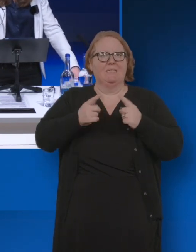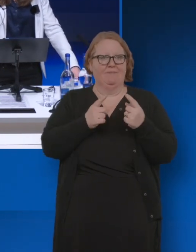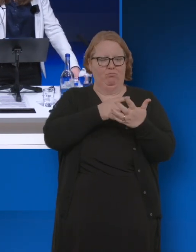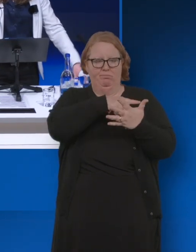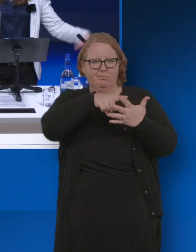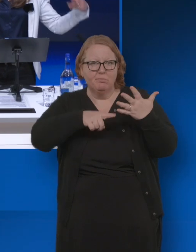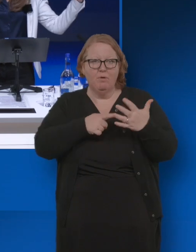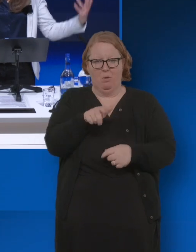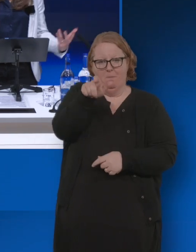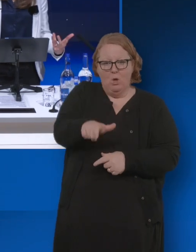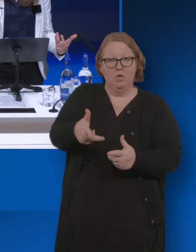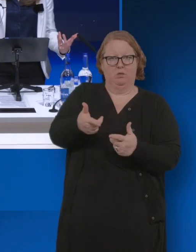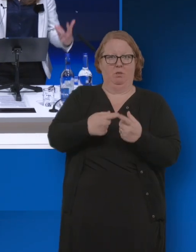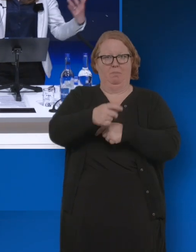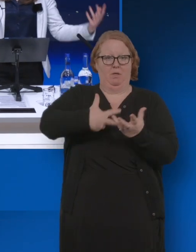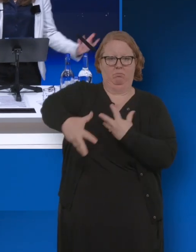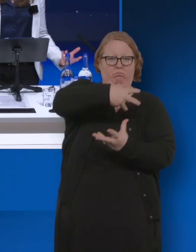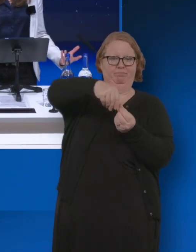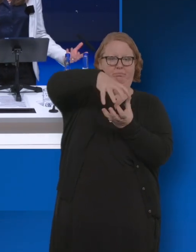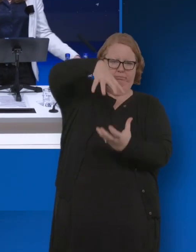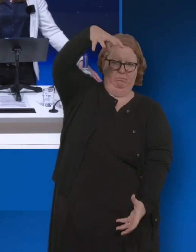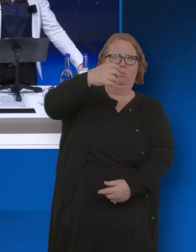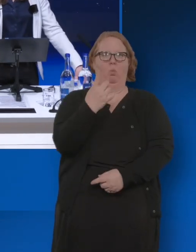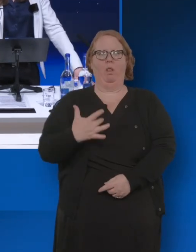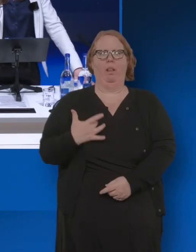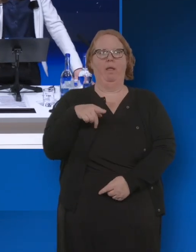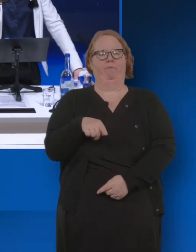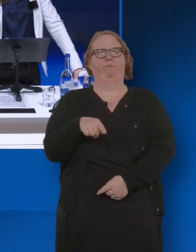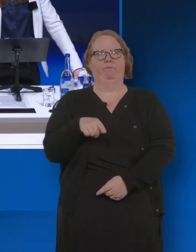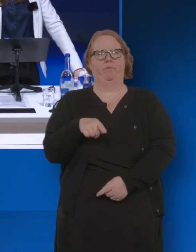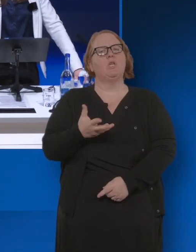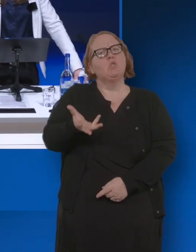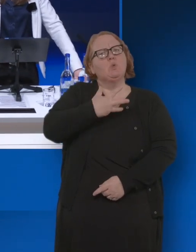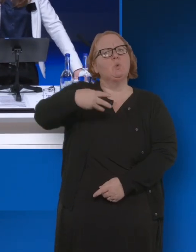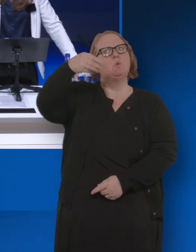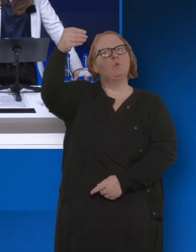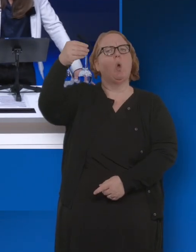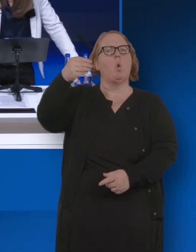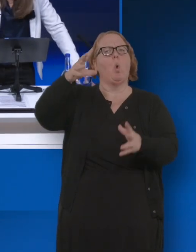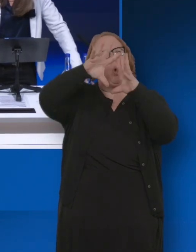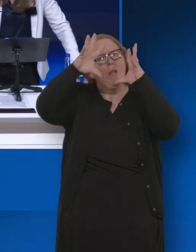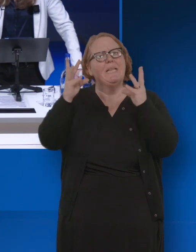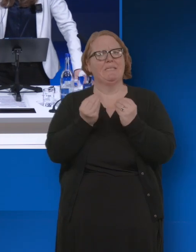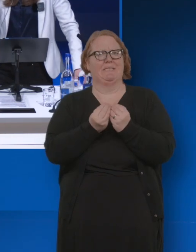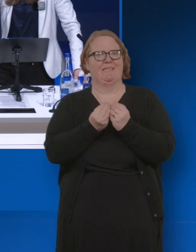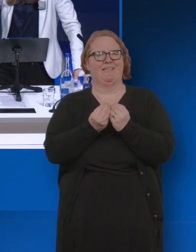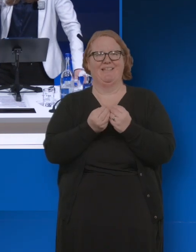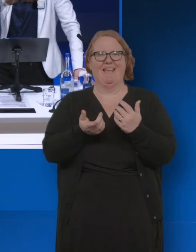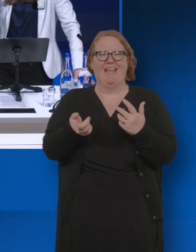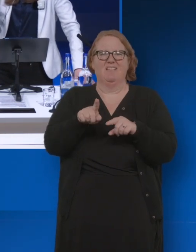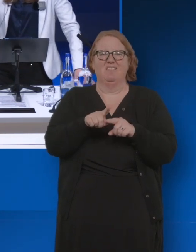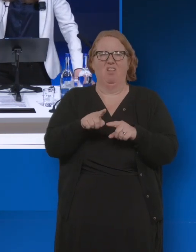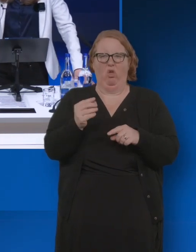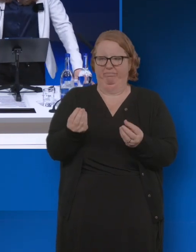a person, into one life. Actually, soul is very holistic. It's not this